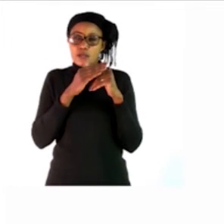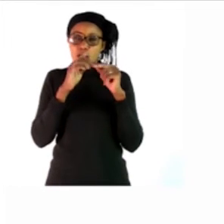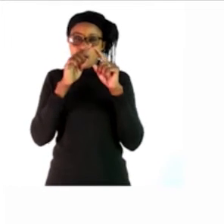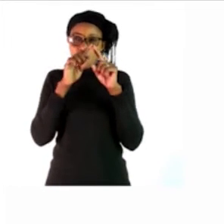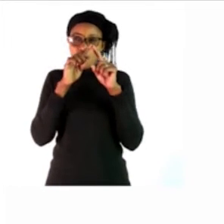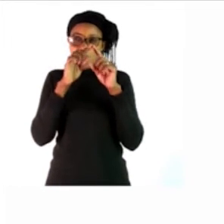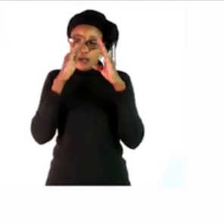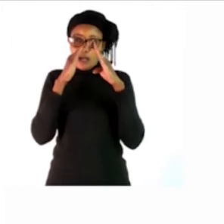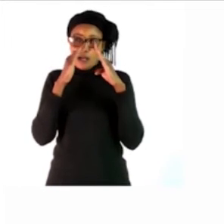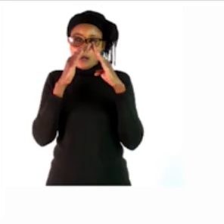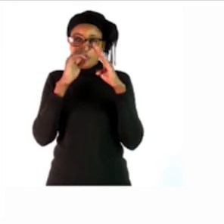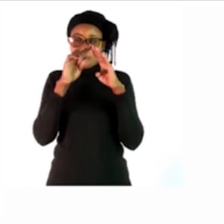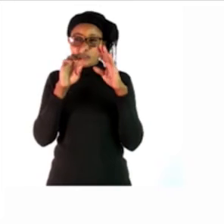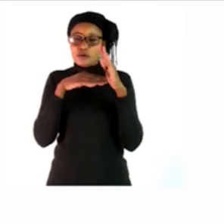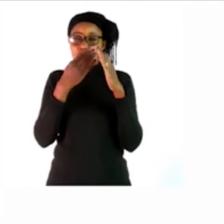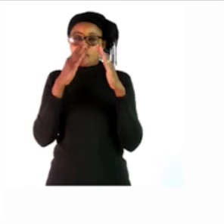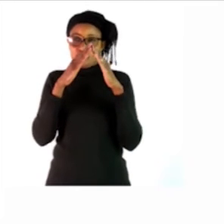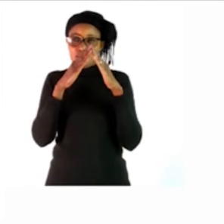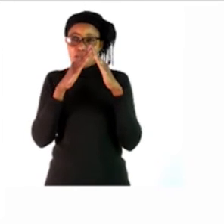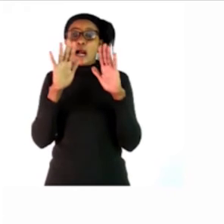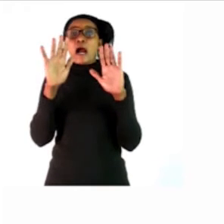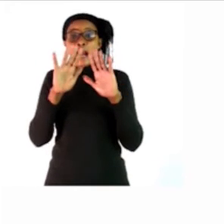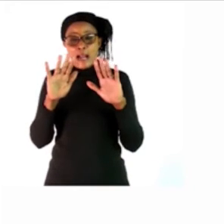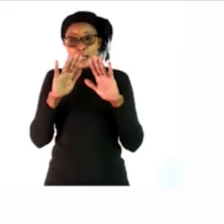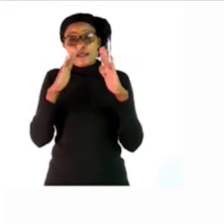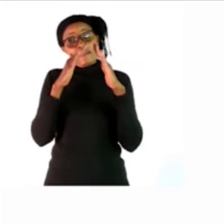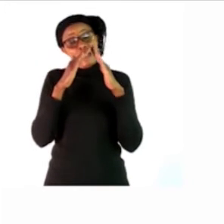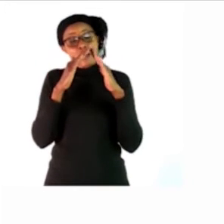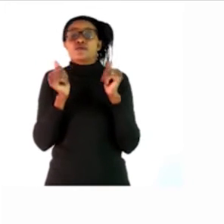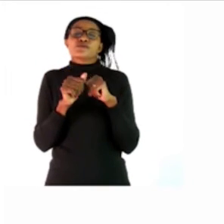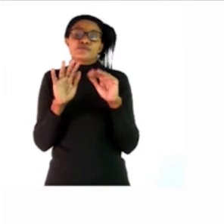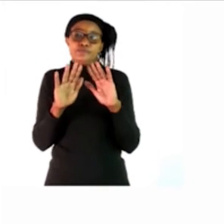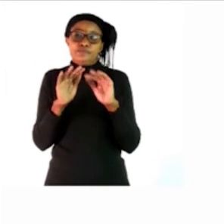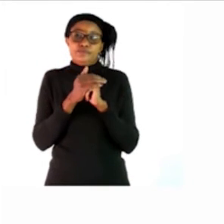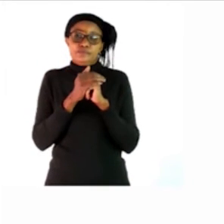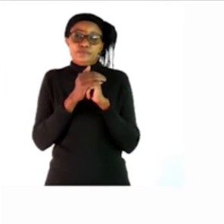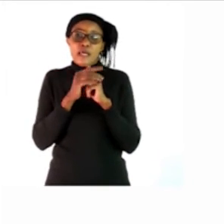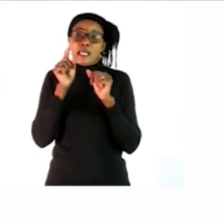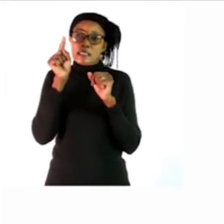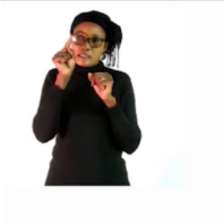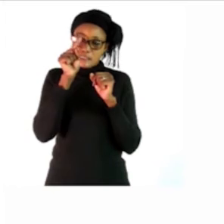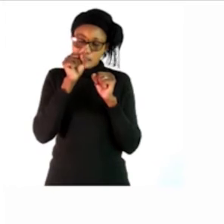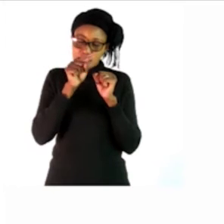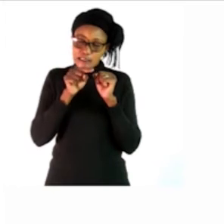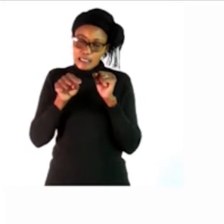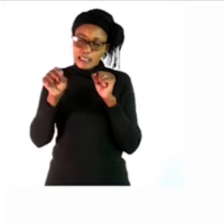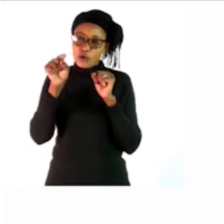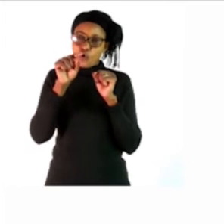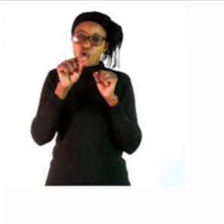house. Color the picture in of the house and circle